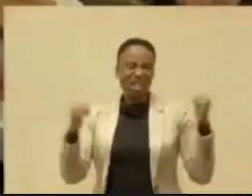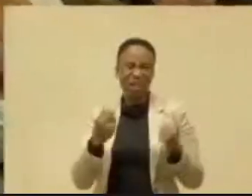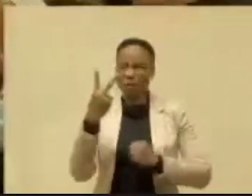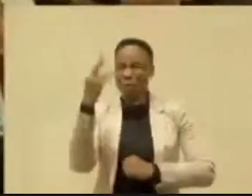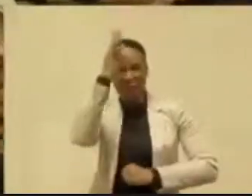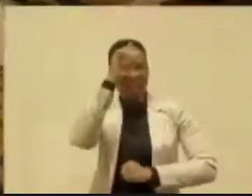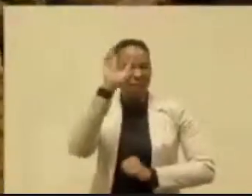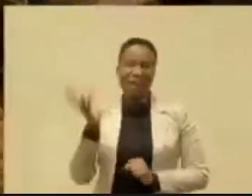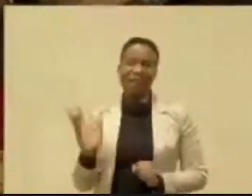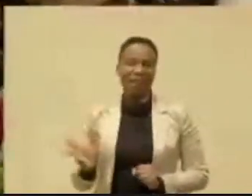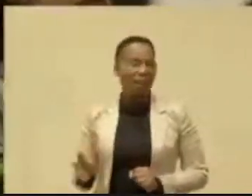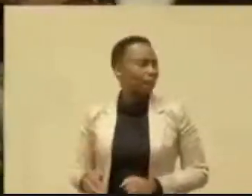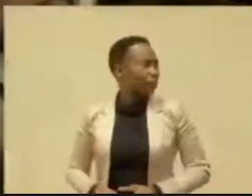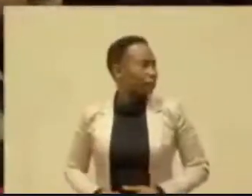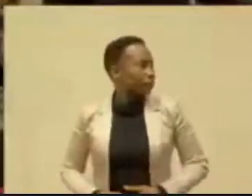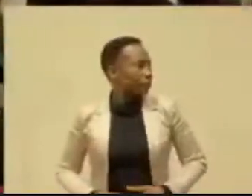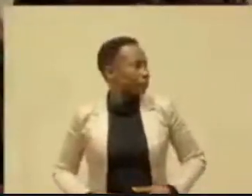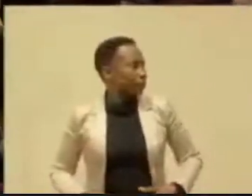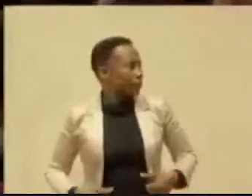common sense